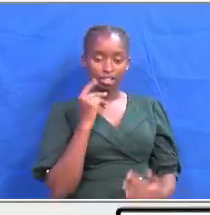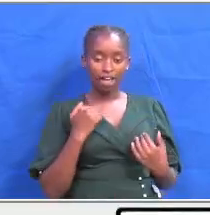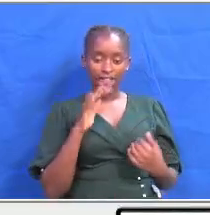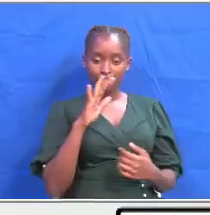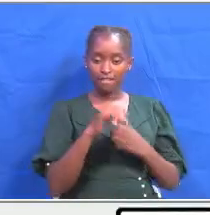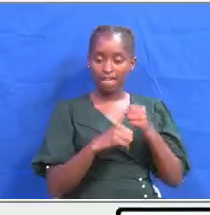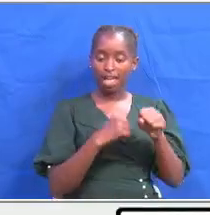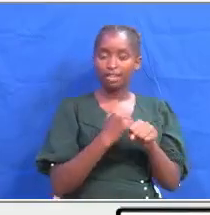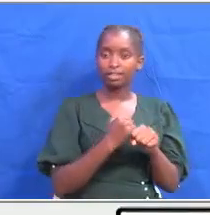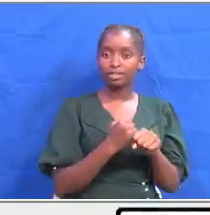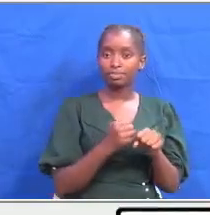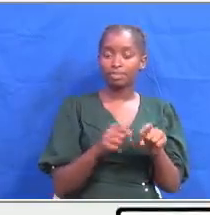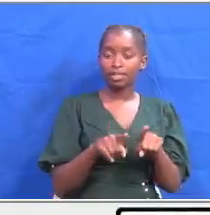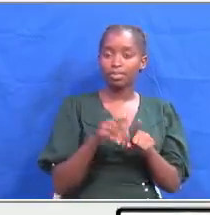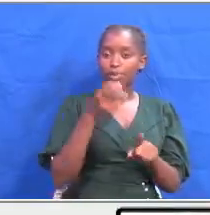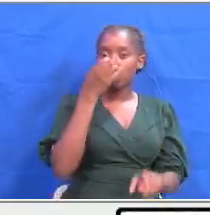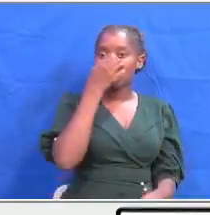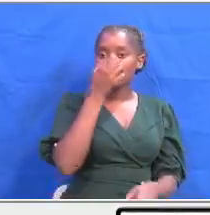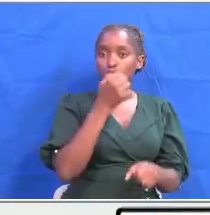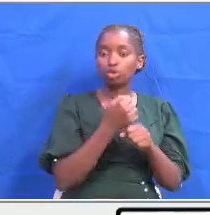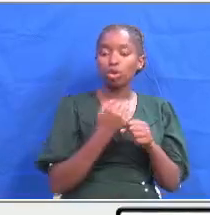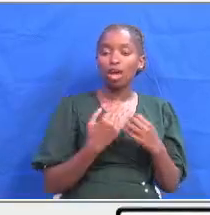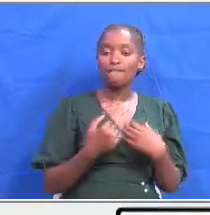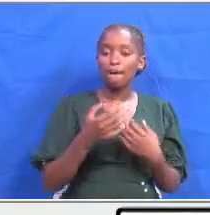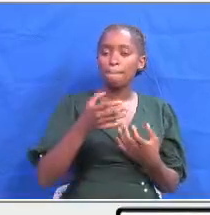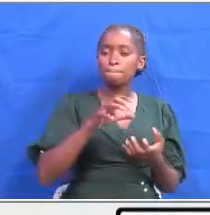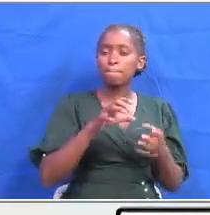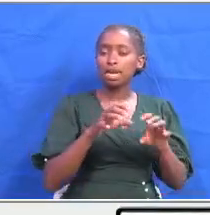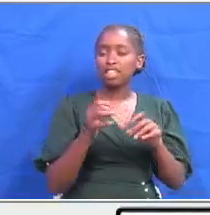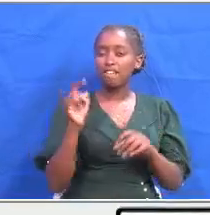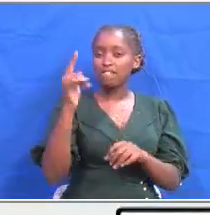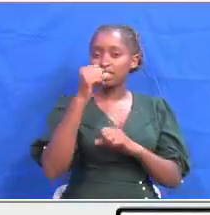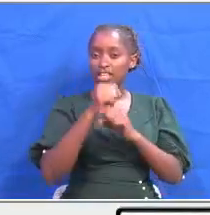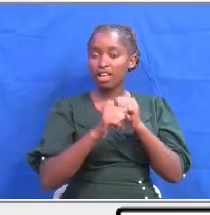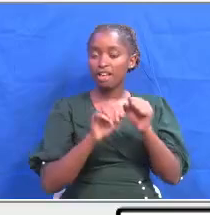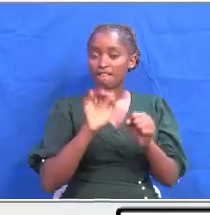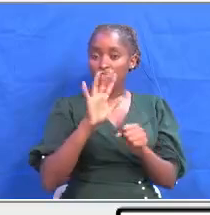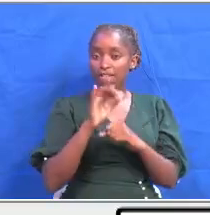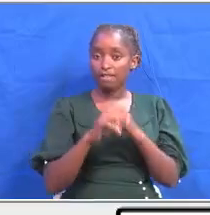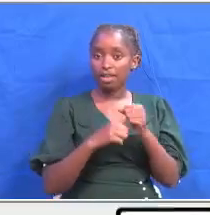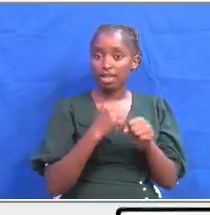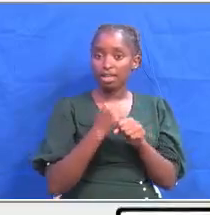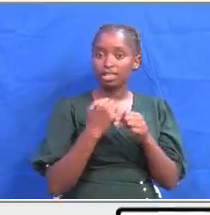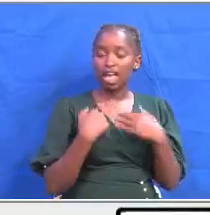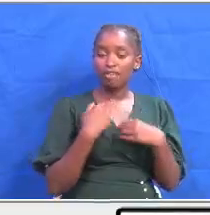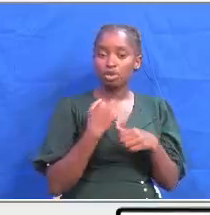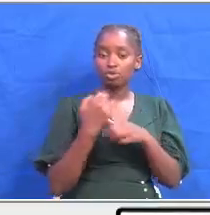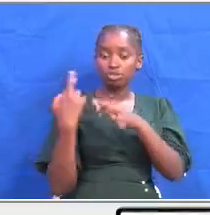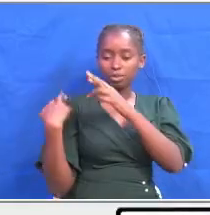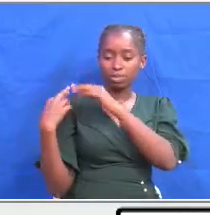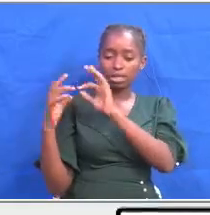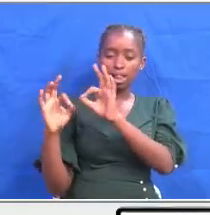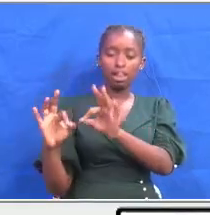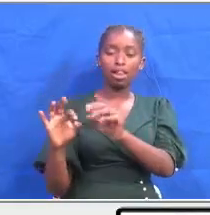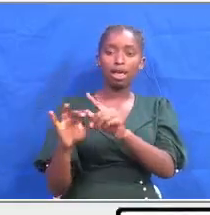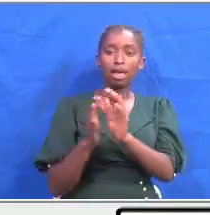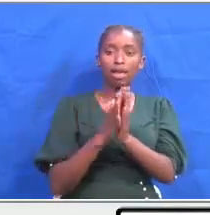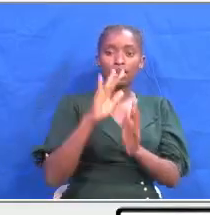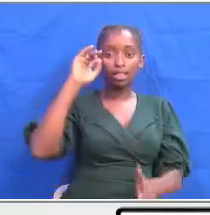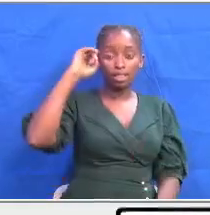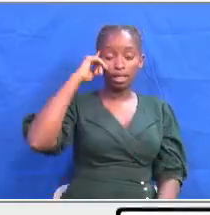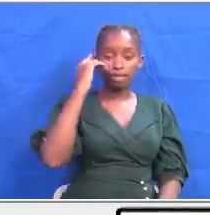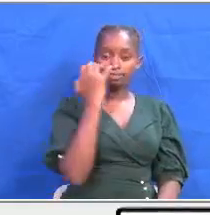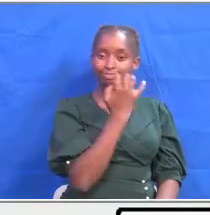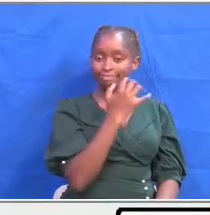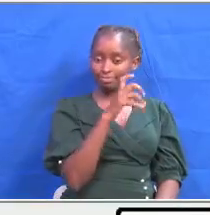nothing. William Ruto did mix. In the first 5 years, he played along nicely. And I think that's what Rigathi was supposed to do. Play